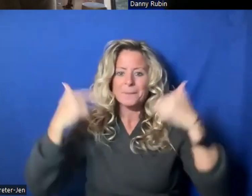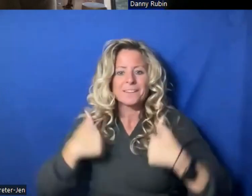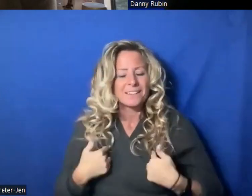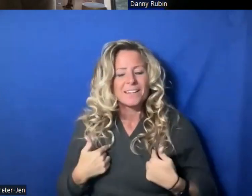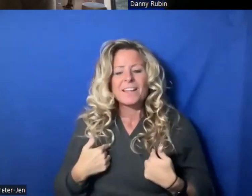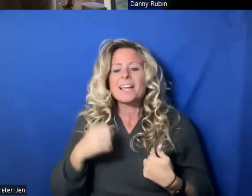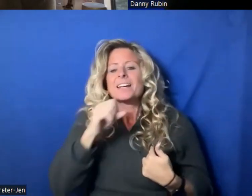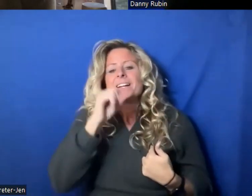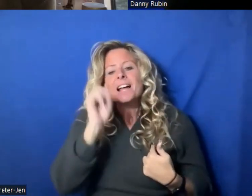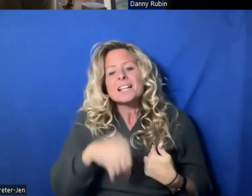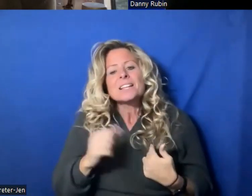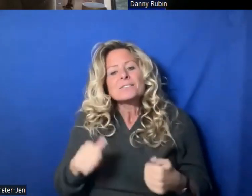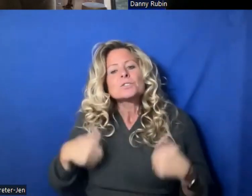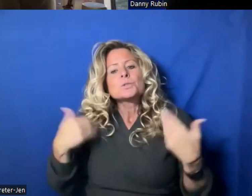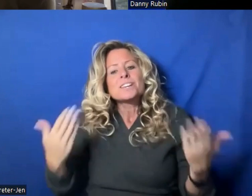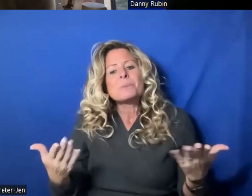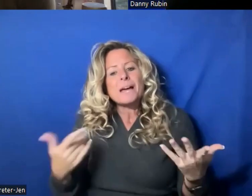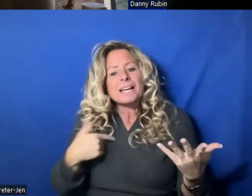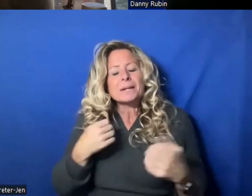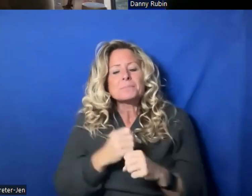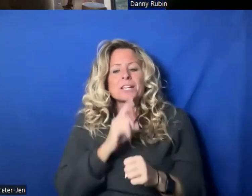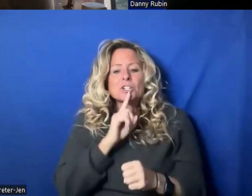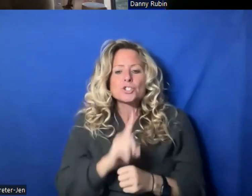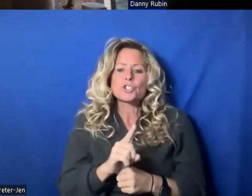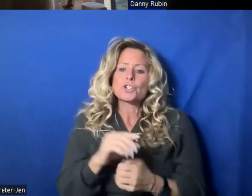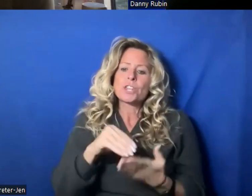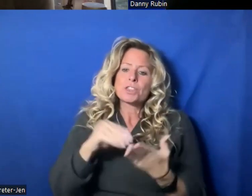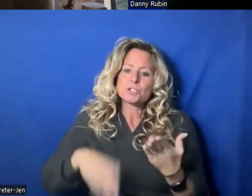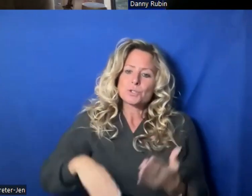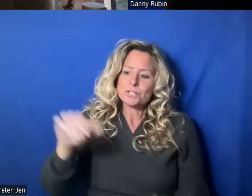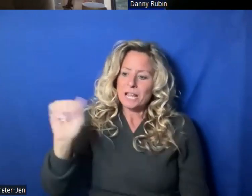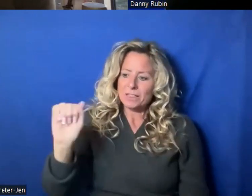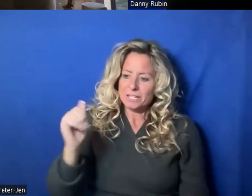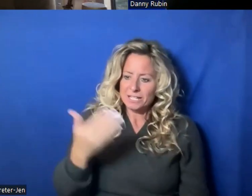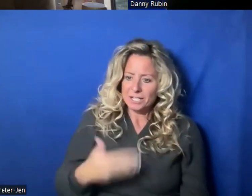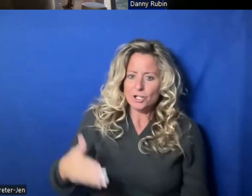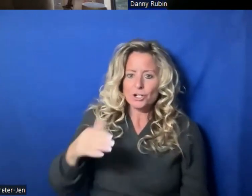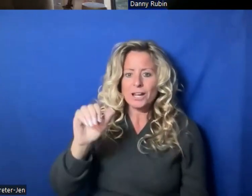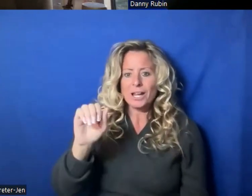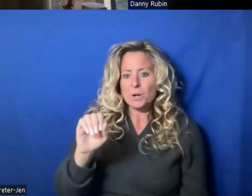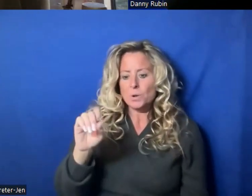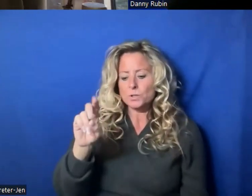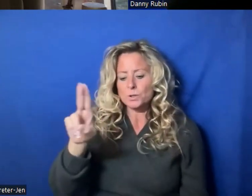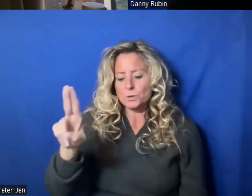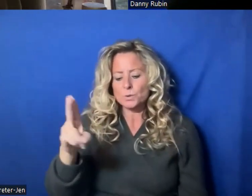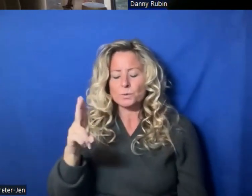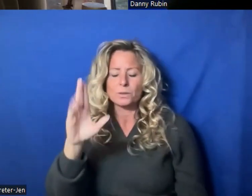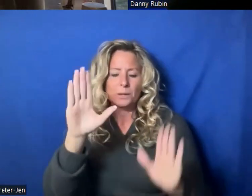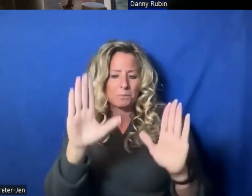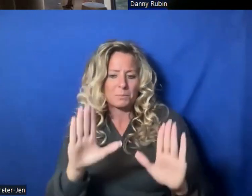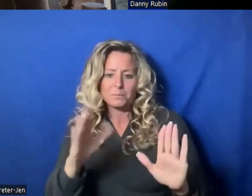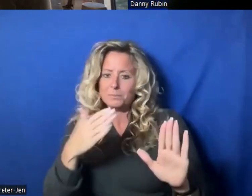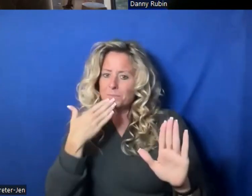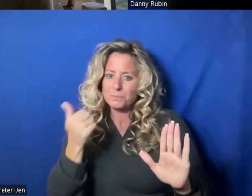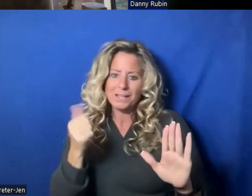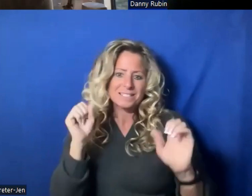love being able to give back and making the student athlete experience here at ODU as best as it can be. So really my favorite part is my sport admin job